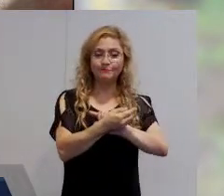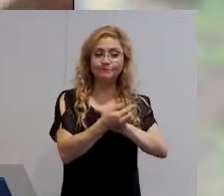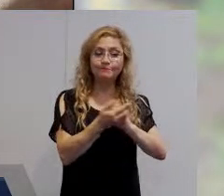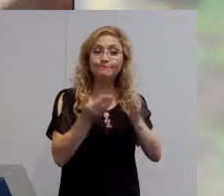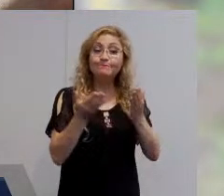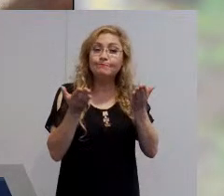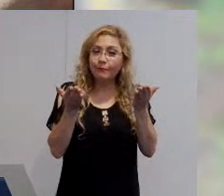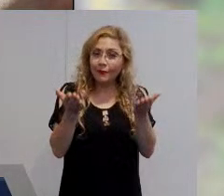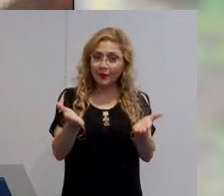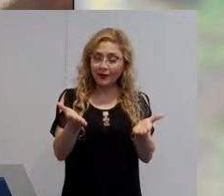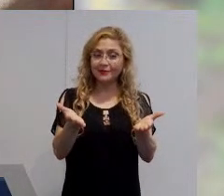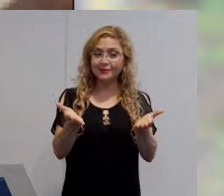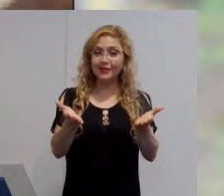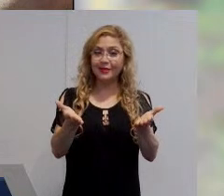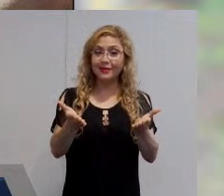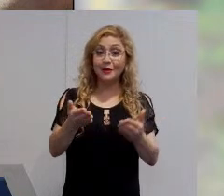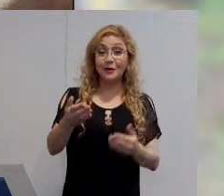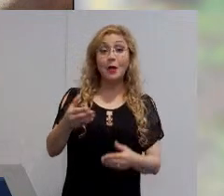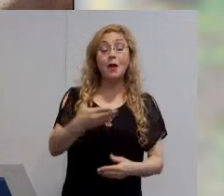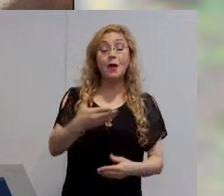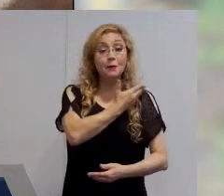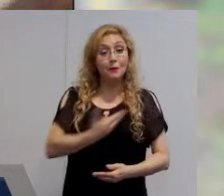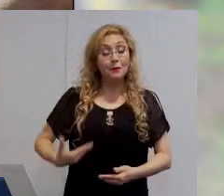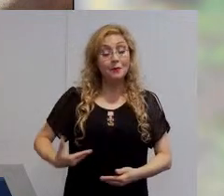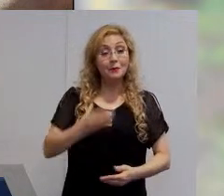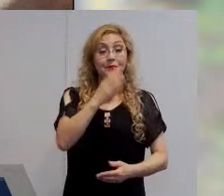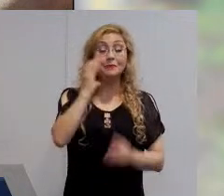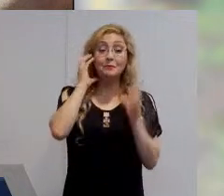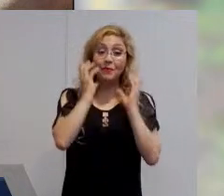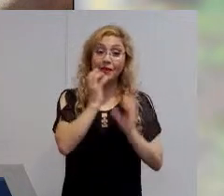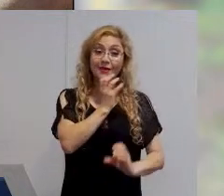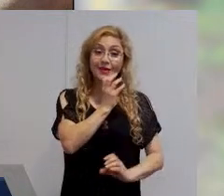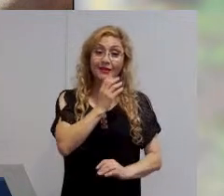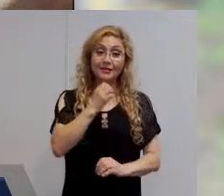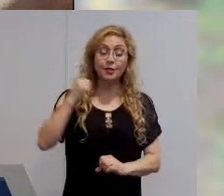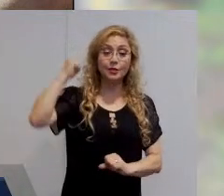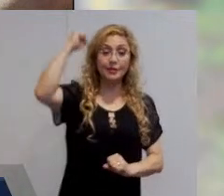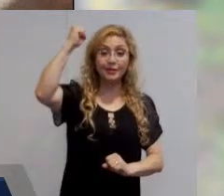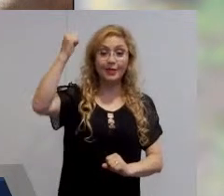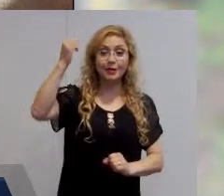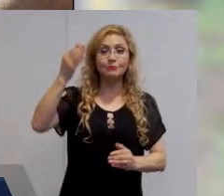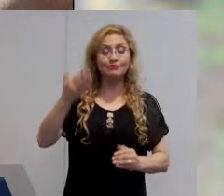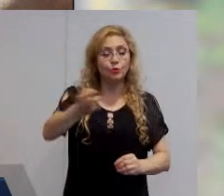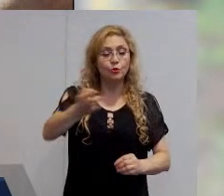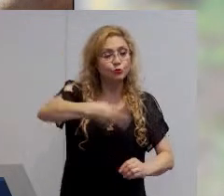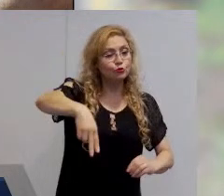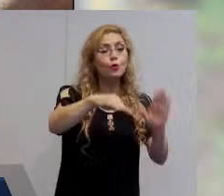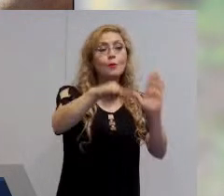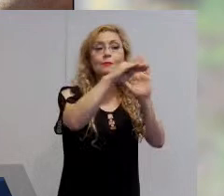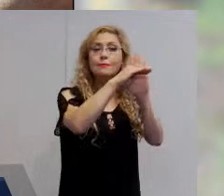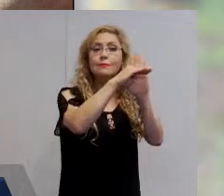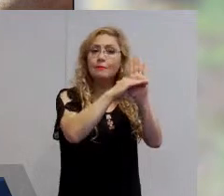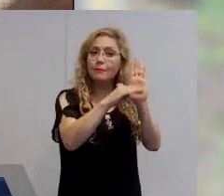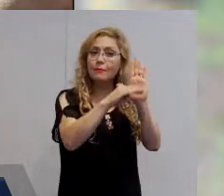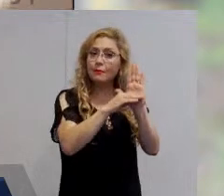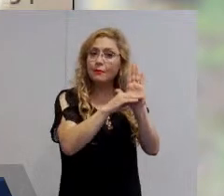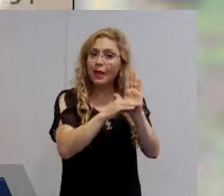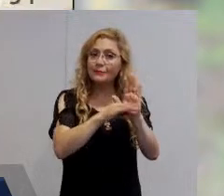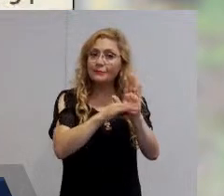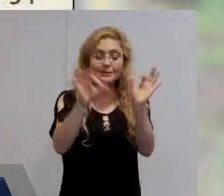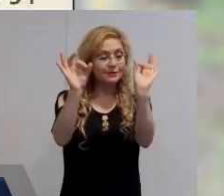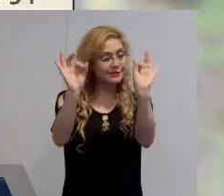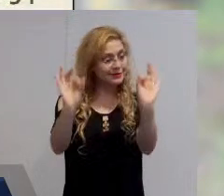this. So that is the word of the president. We've worked with all stakeholders on a national